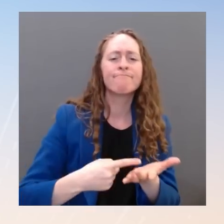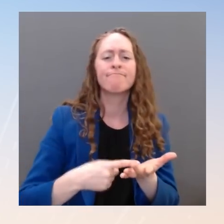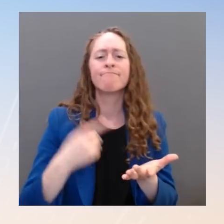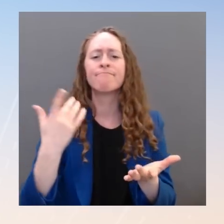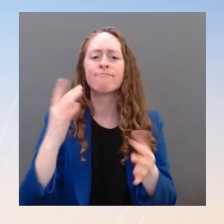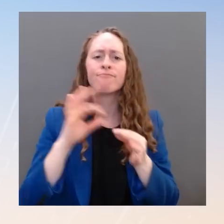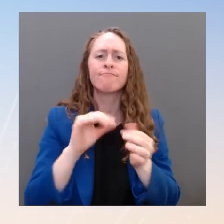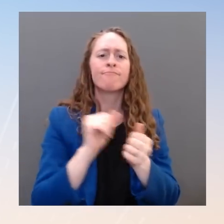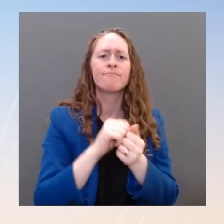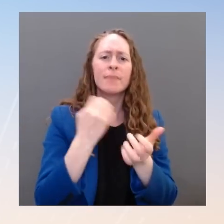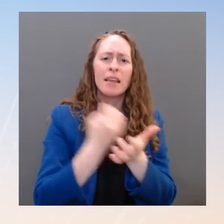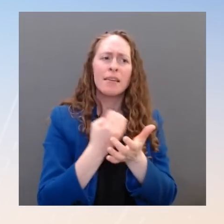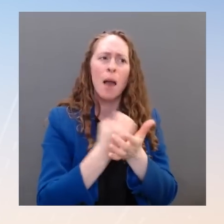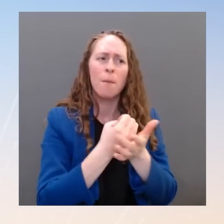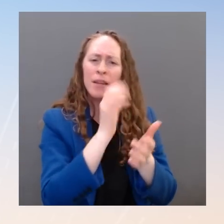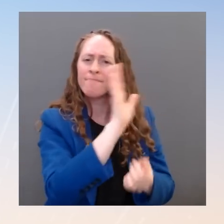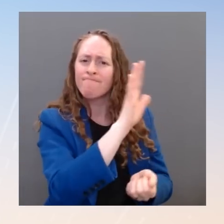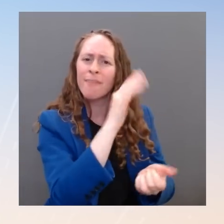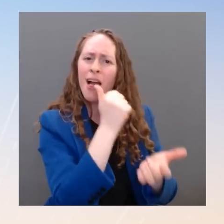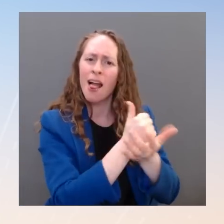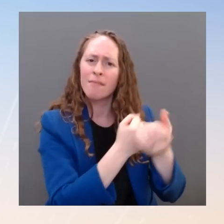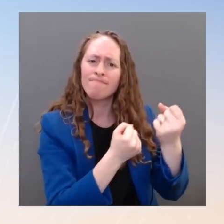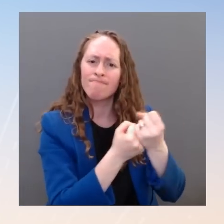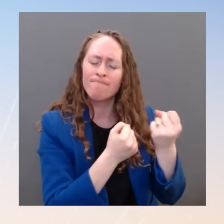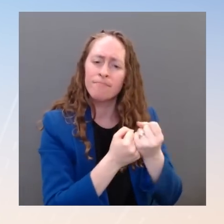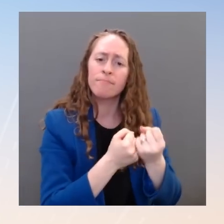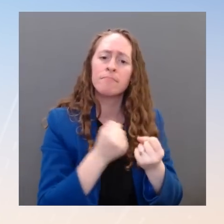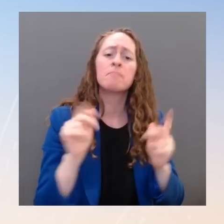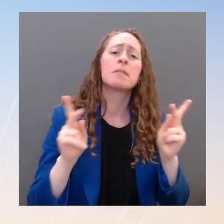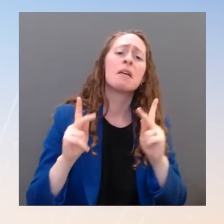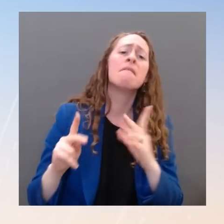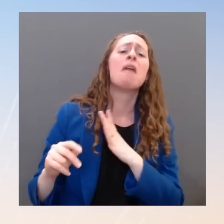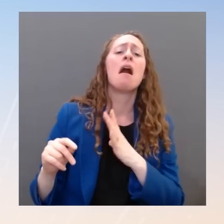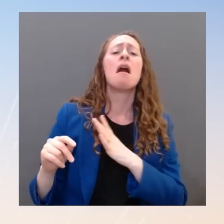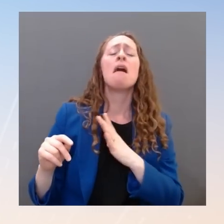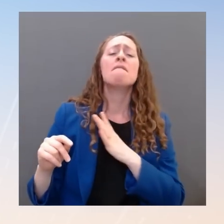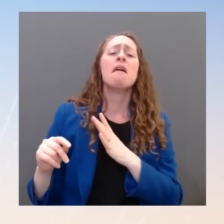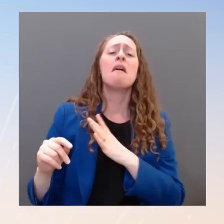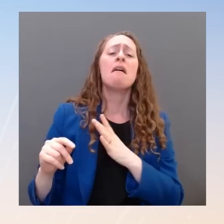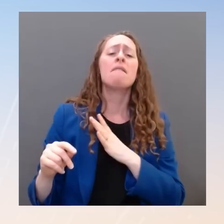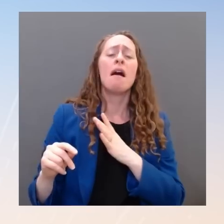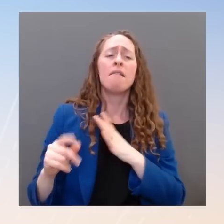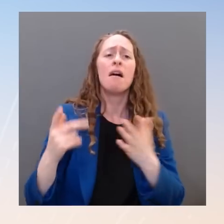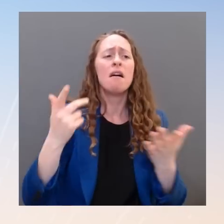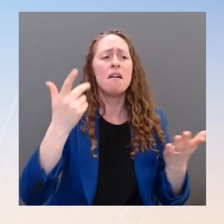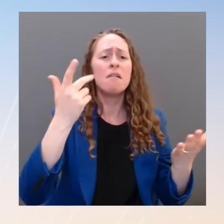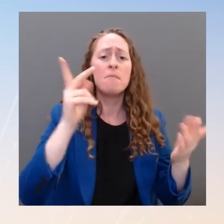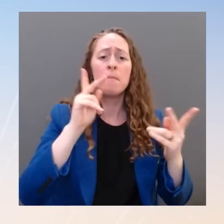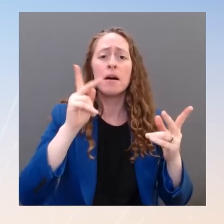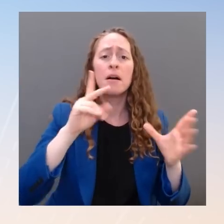Ukrainian refugees with food and shelter, but why should we be paying for their pensions? Well, look,